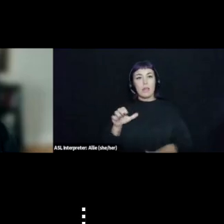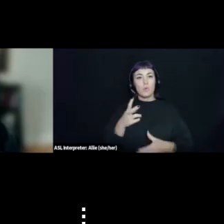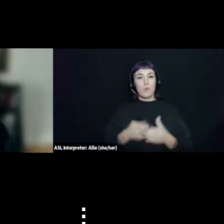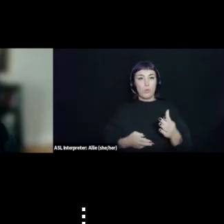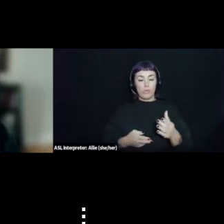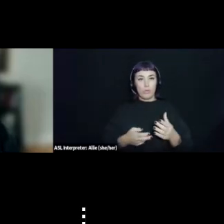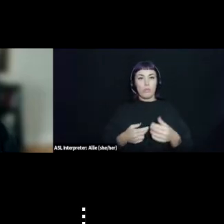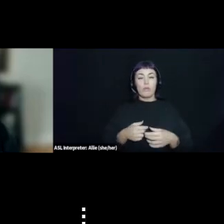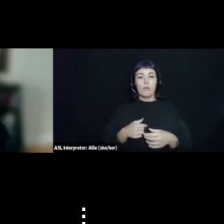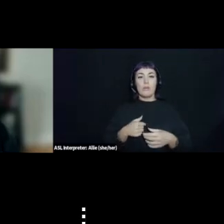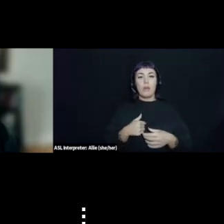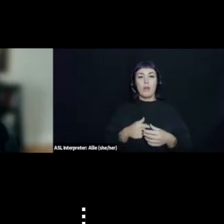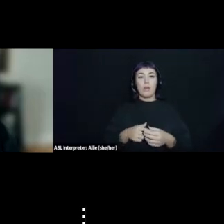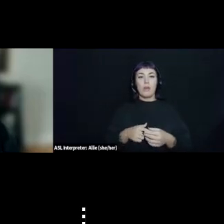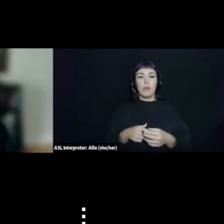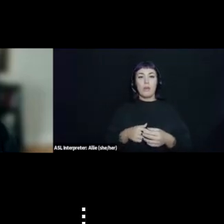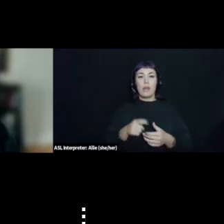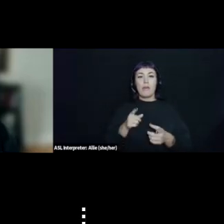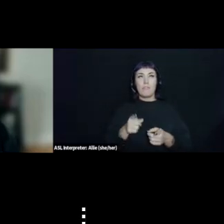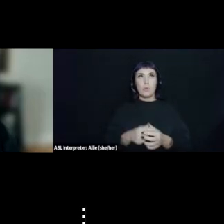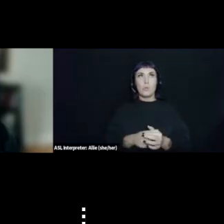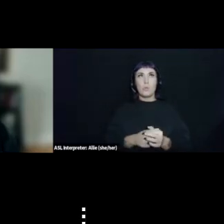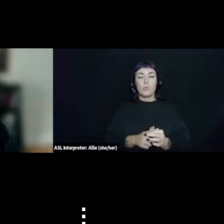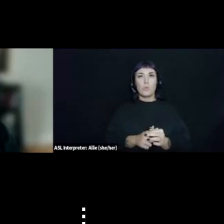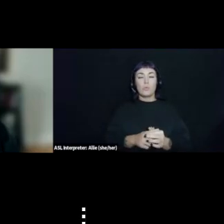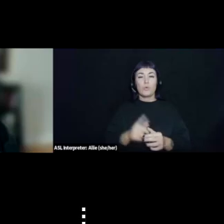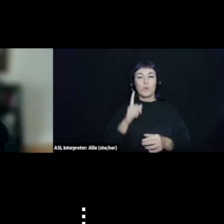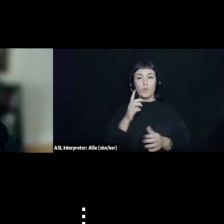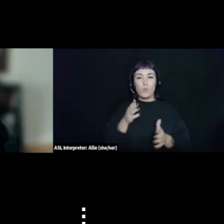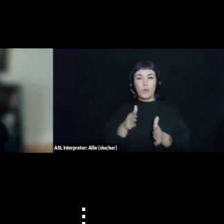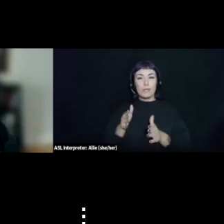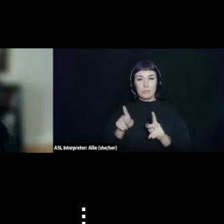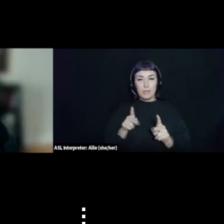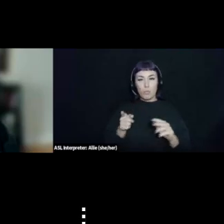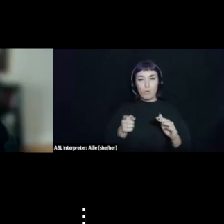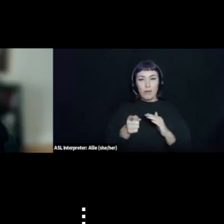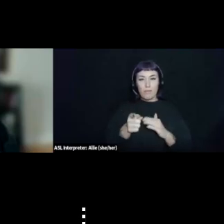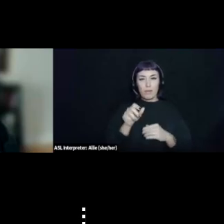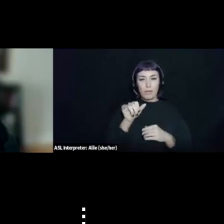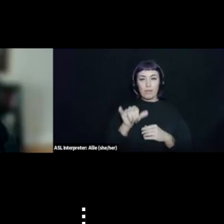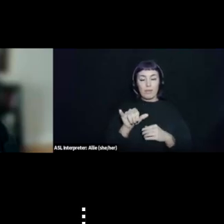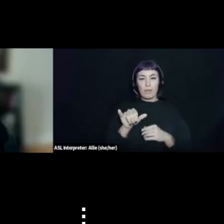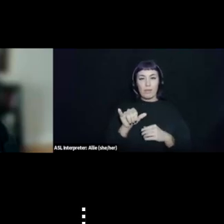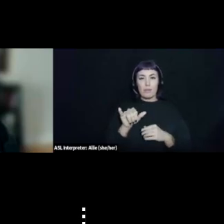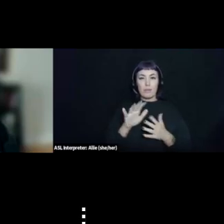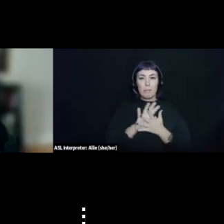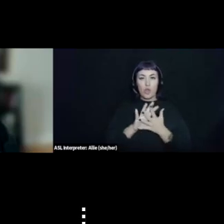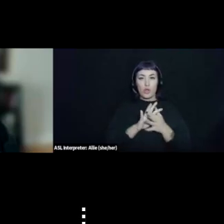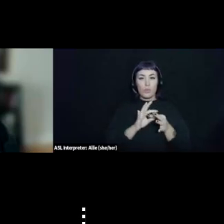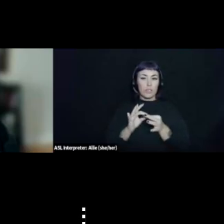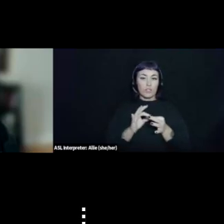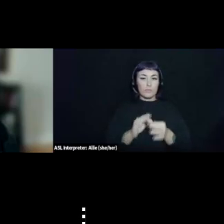I just have you heard of ways that people navigate that kind of blurry